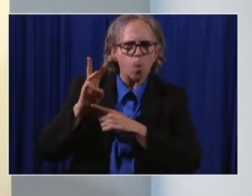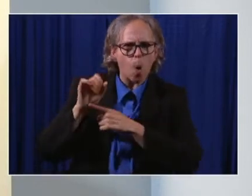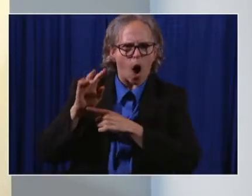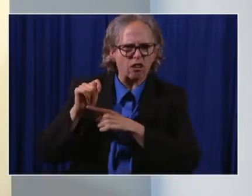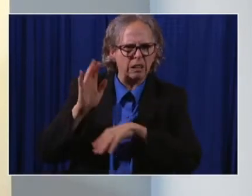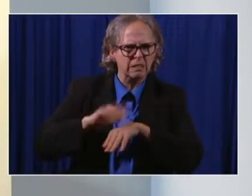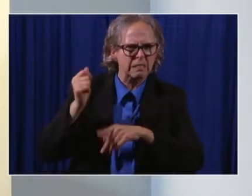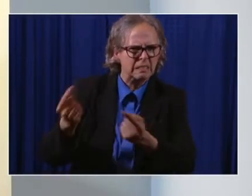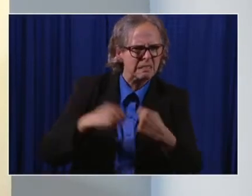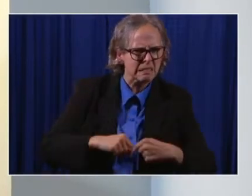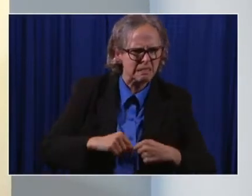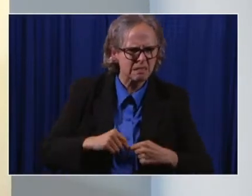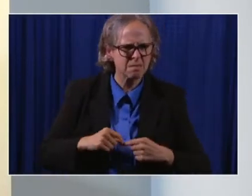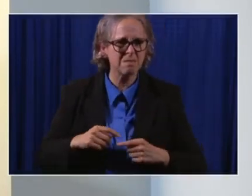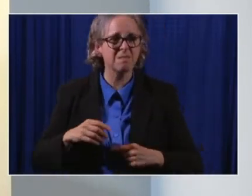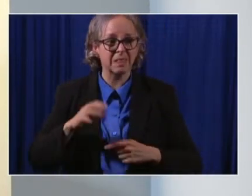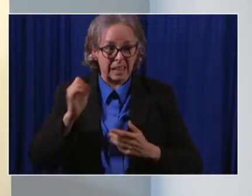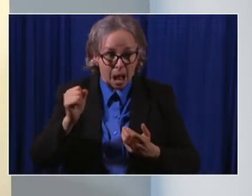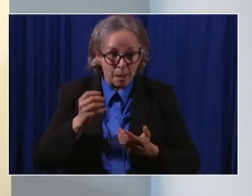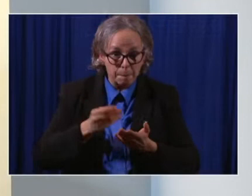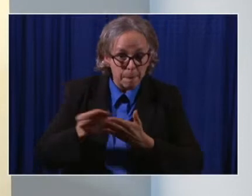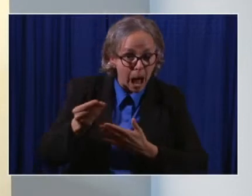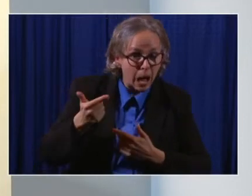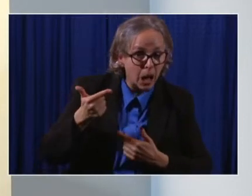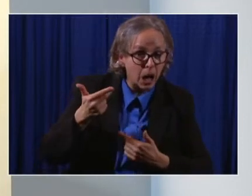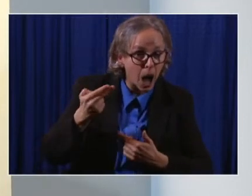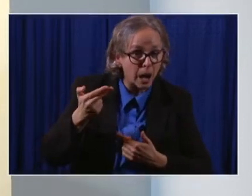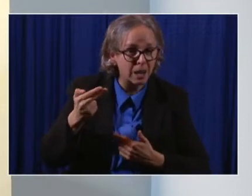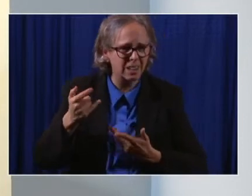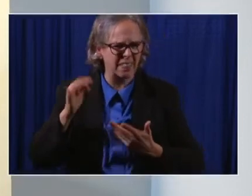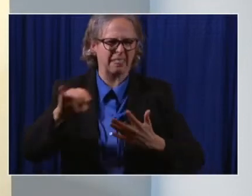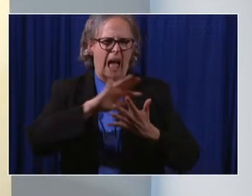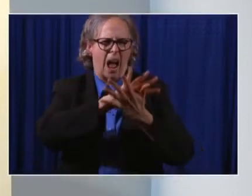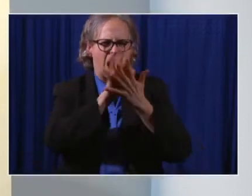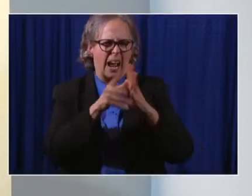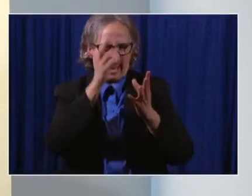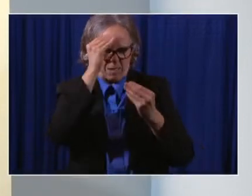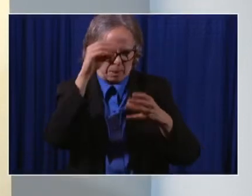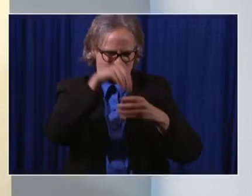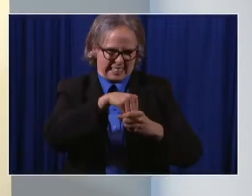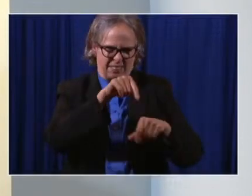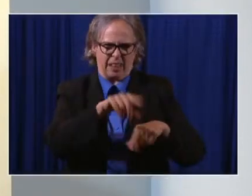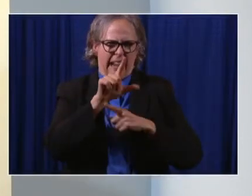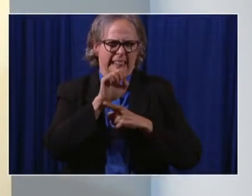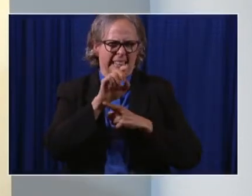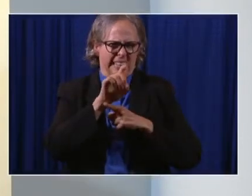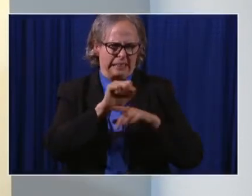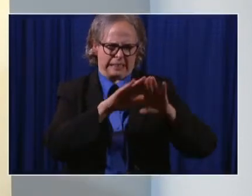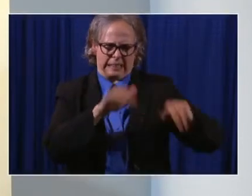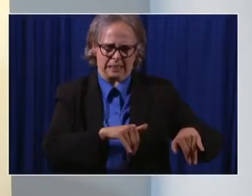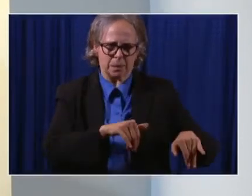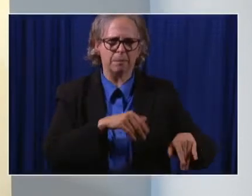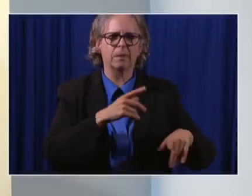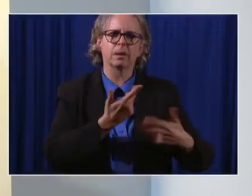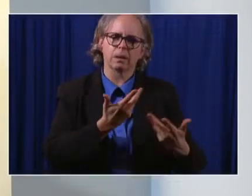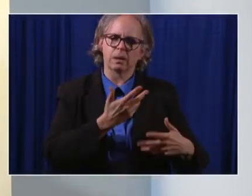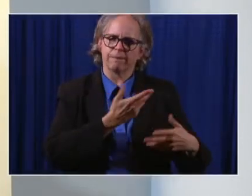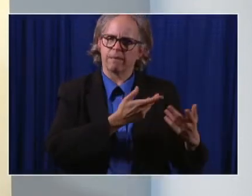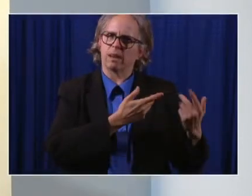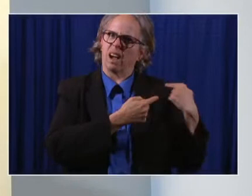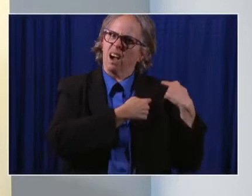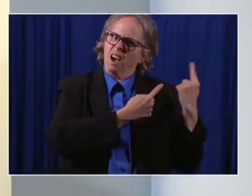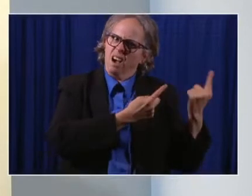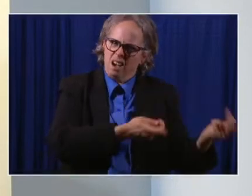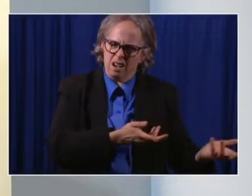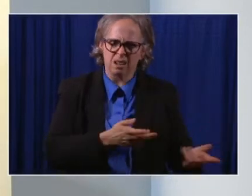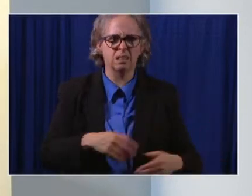potential customer can lawfully purchase a firearm. And since the shooting, while we have seen significant